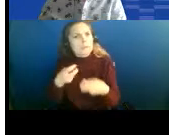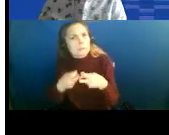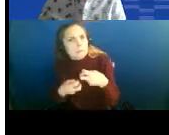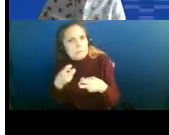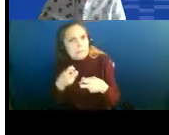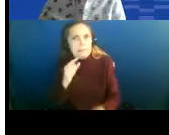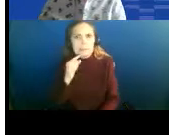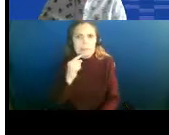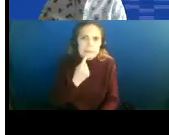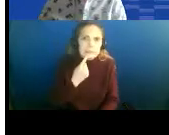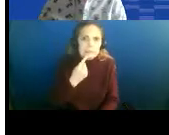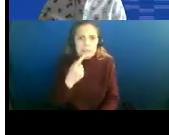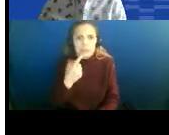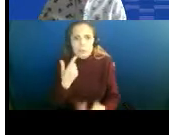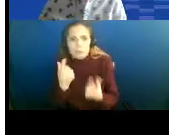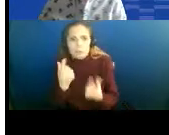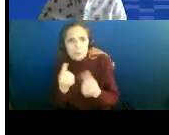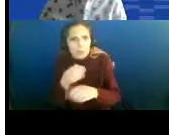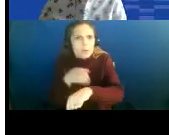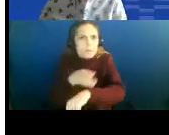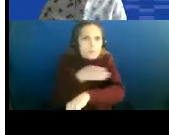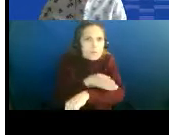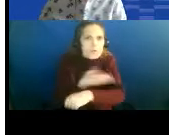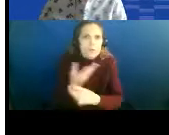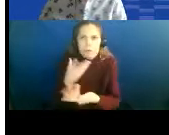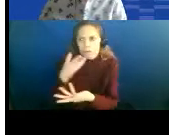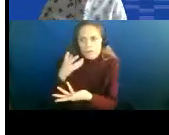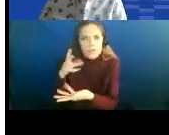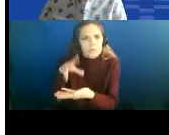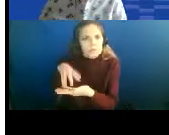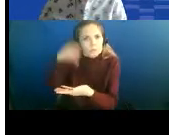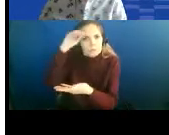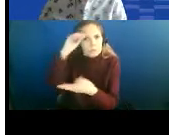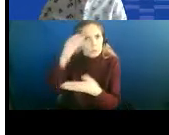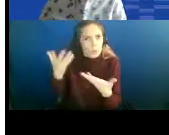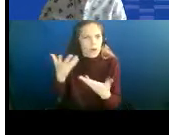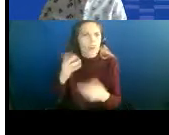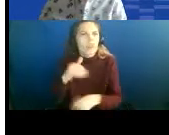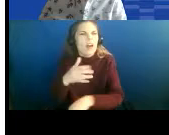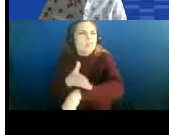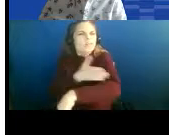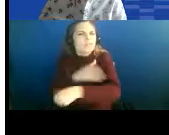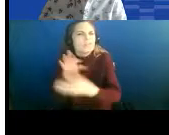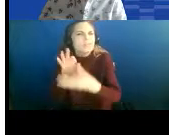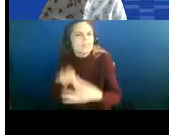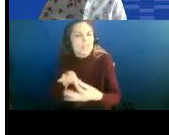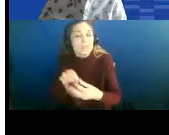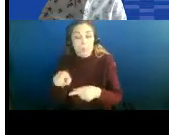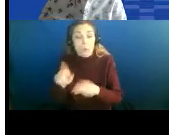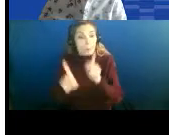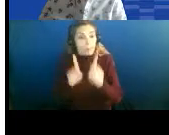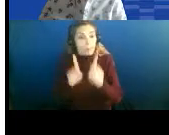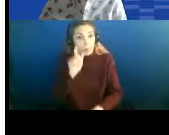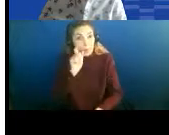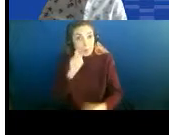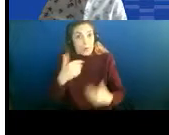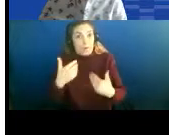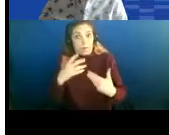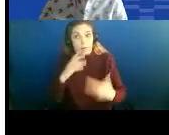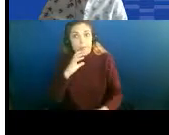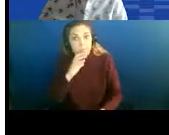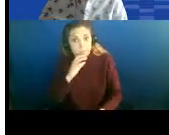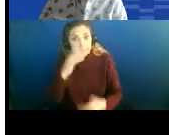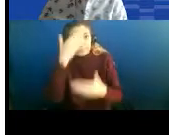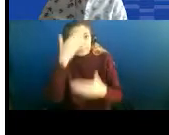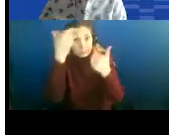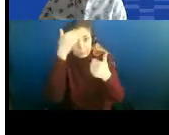that's from the perspective of 2SLGBTQI people living with dementia, from the perspective of carers, and also from the perspective of service providers